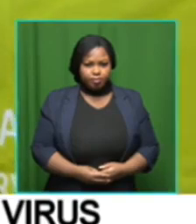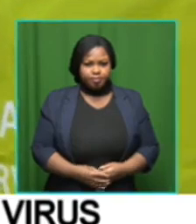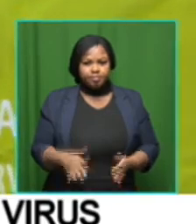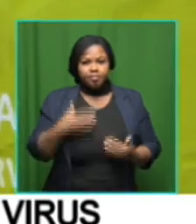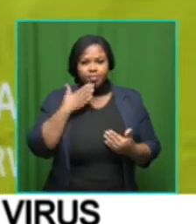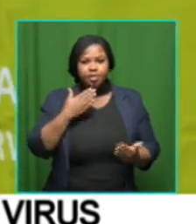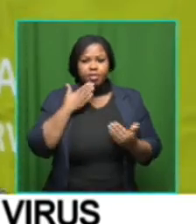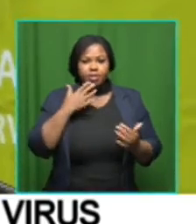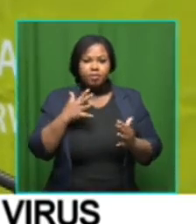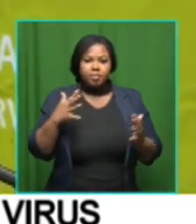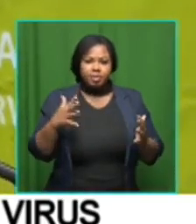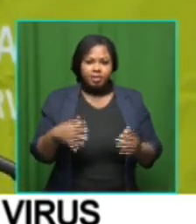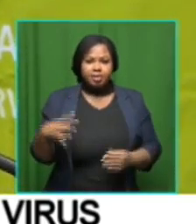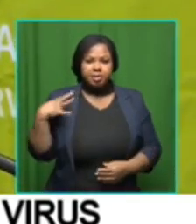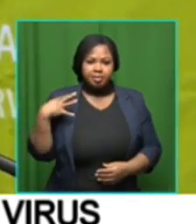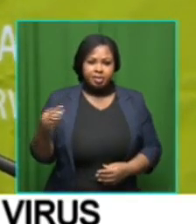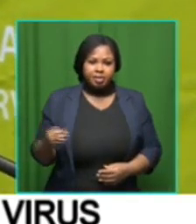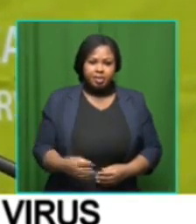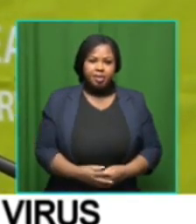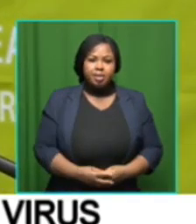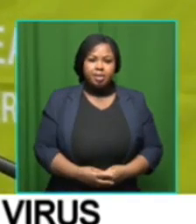Thank you very much, Minister.